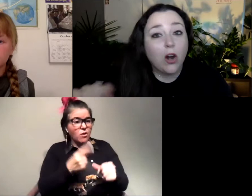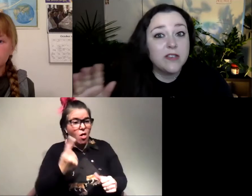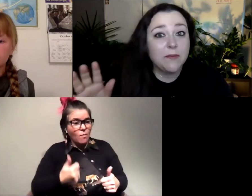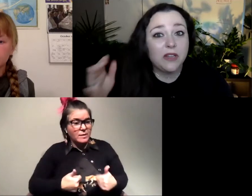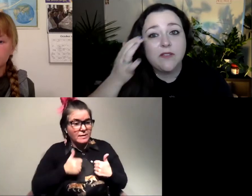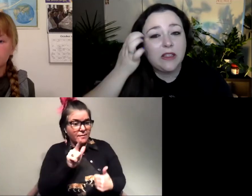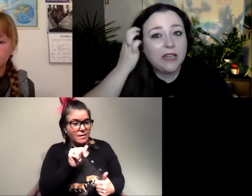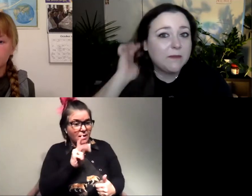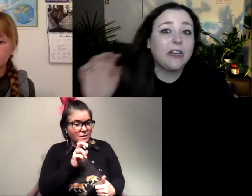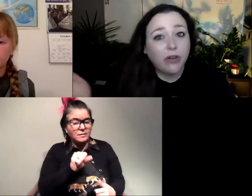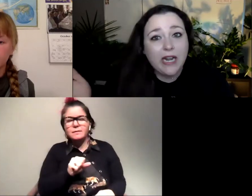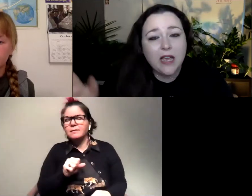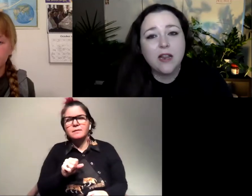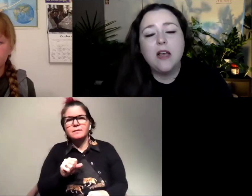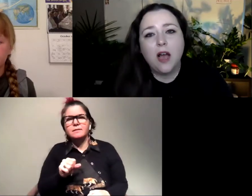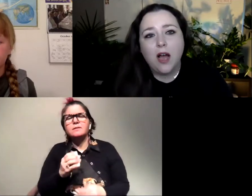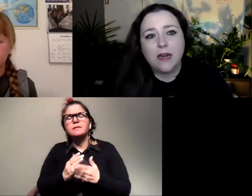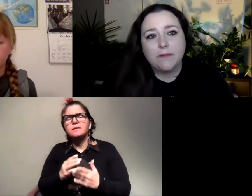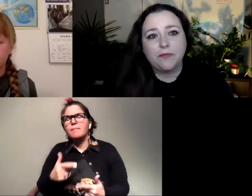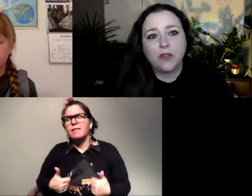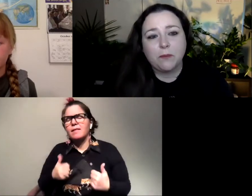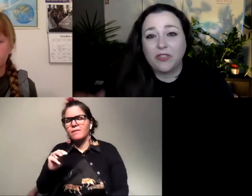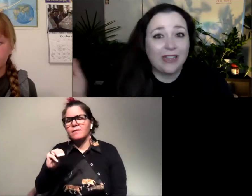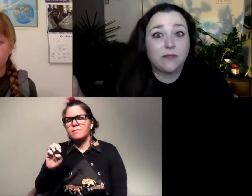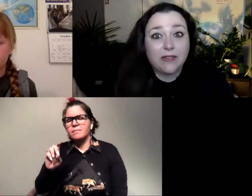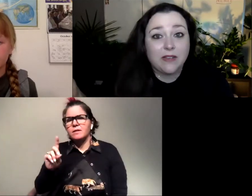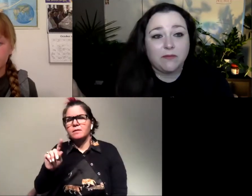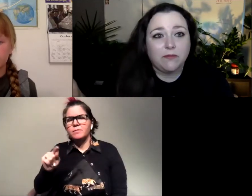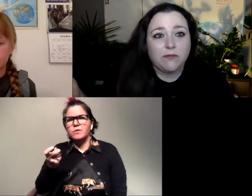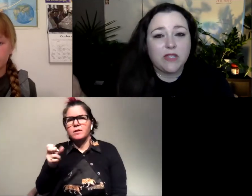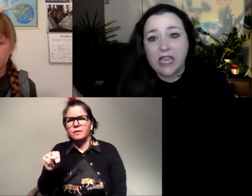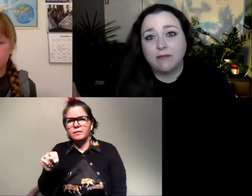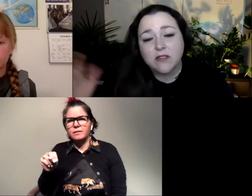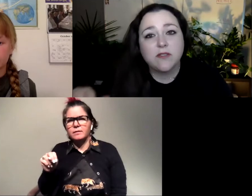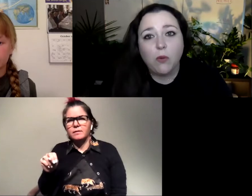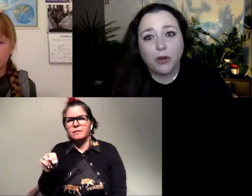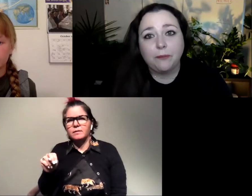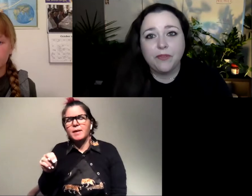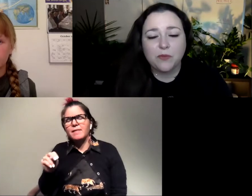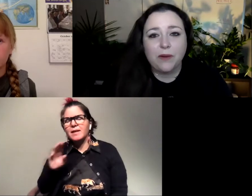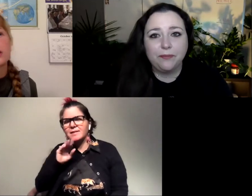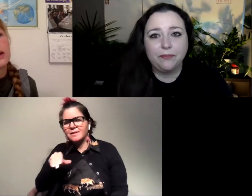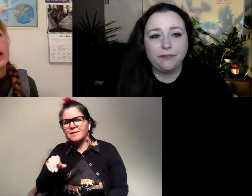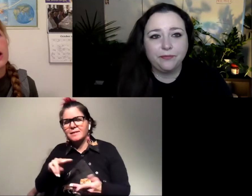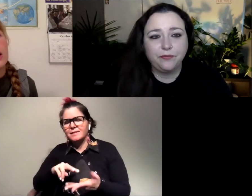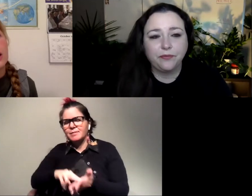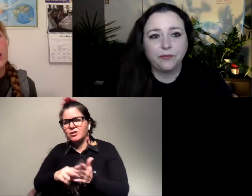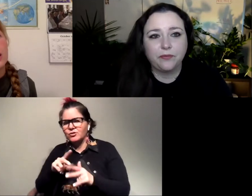There are some that live in like the Mediterranean, but that's a sea, like saltwater as well.